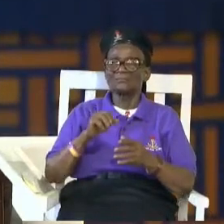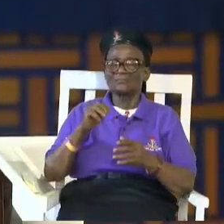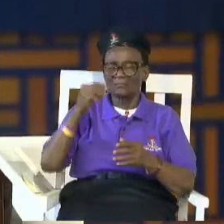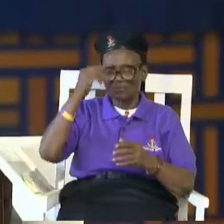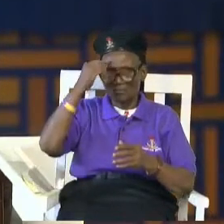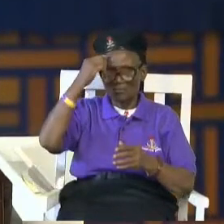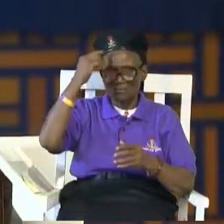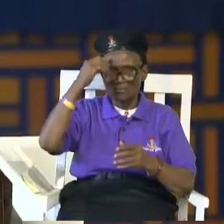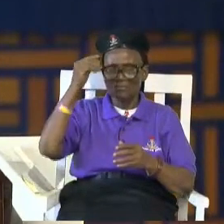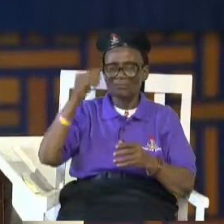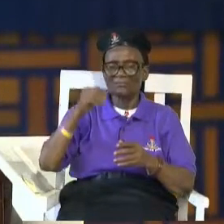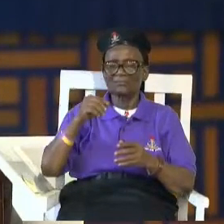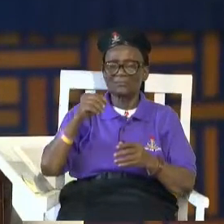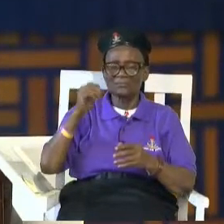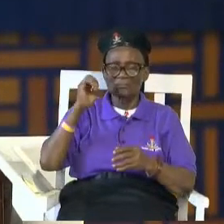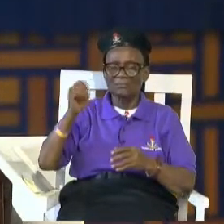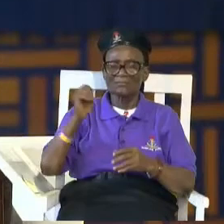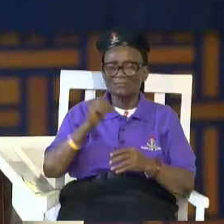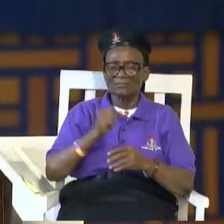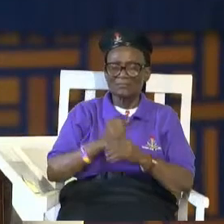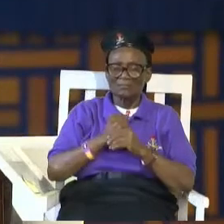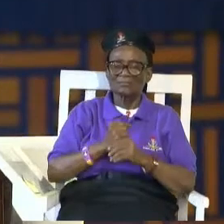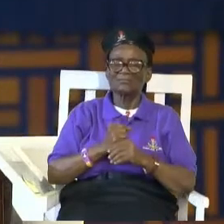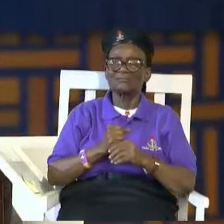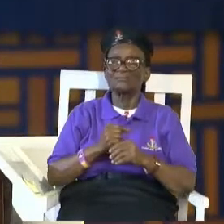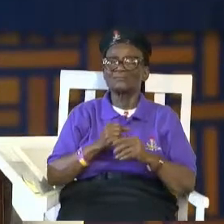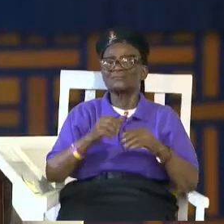he got the Lord of hosts committed.